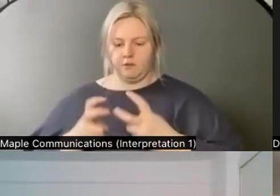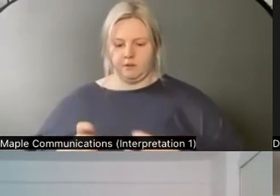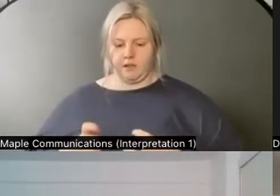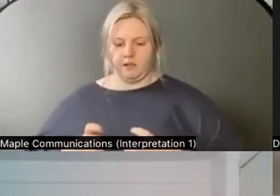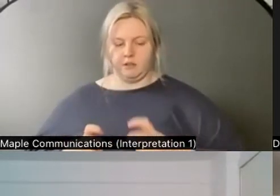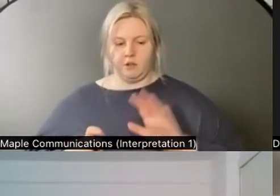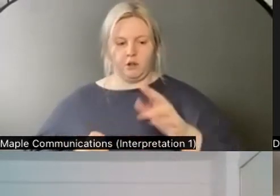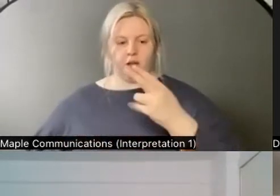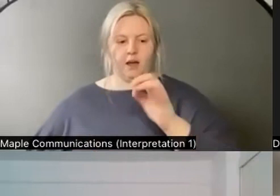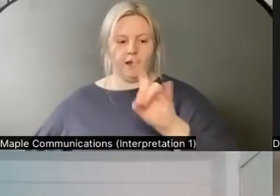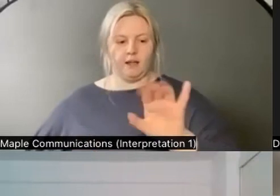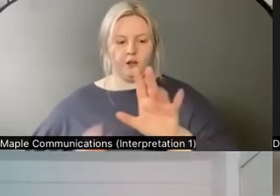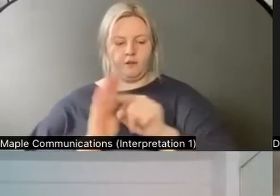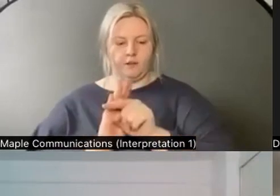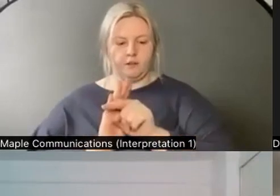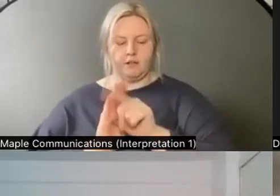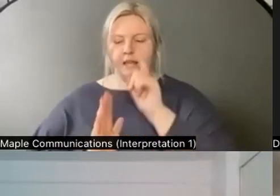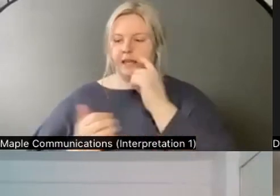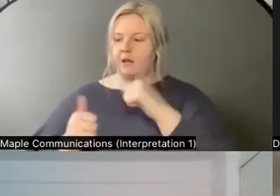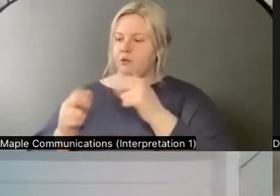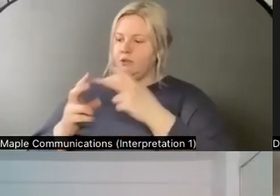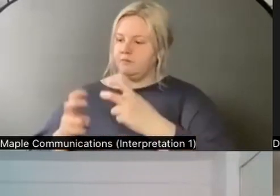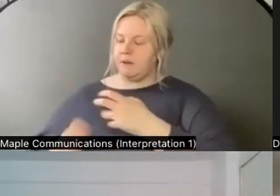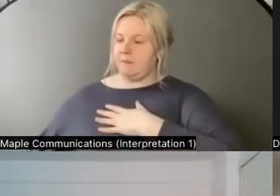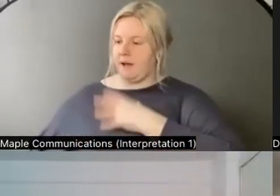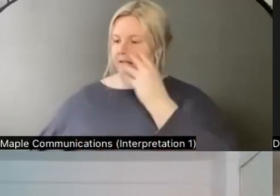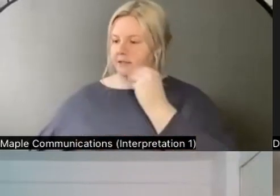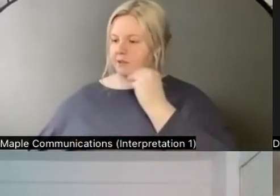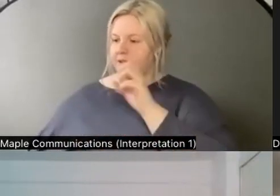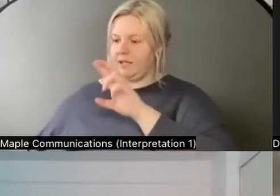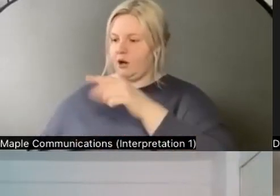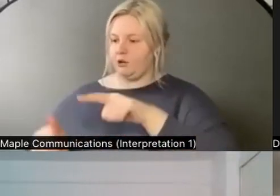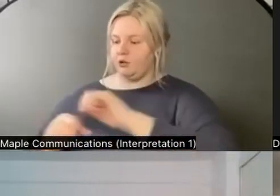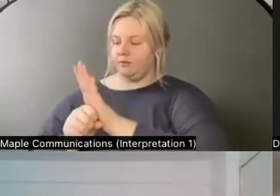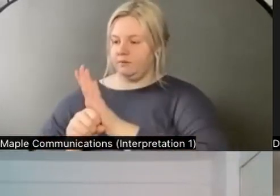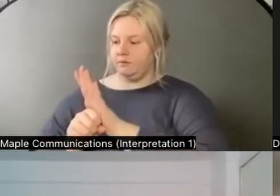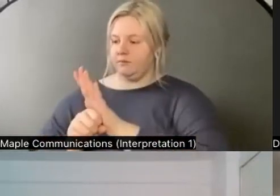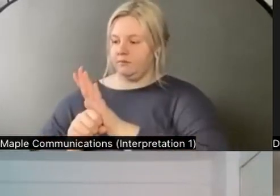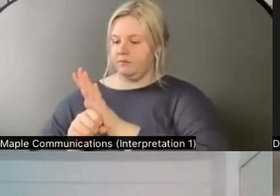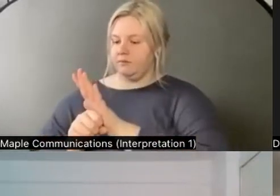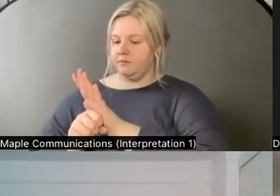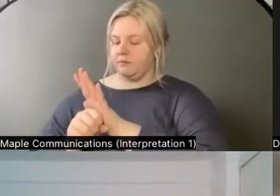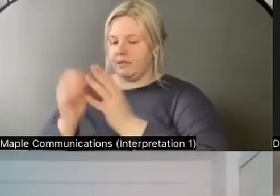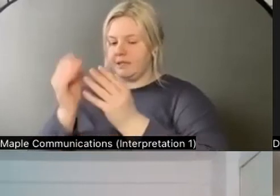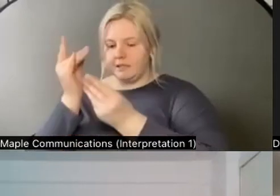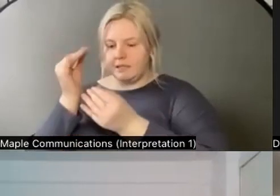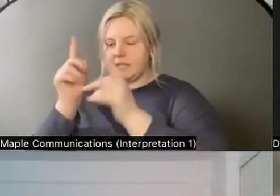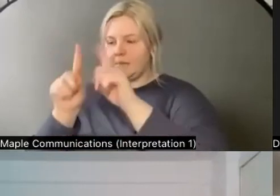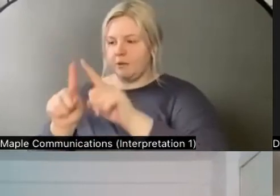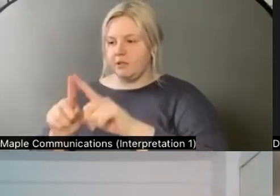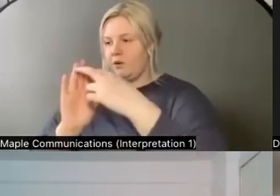was thinking about my own experiences in the ER during the pandemic, and sort of thinking about all the protocols and